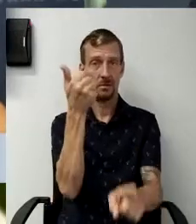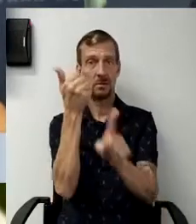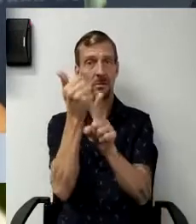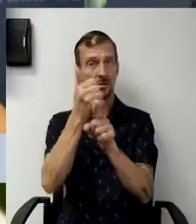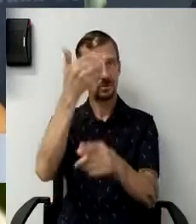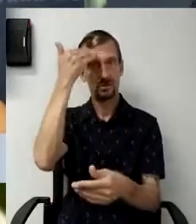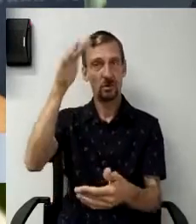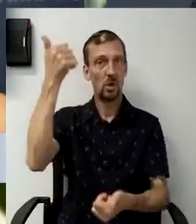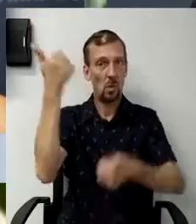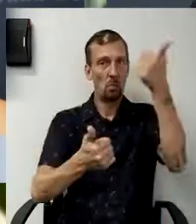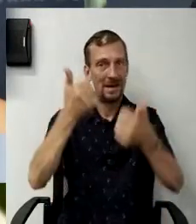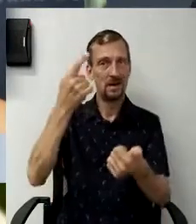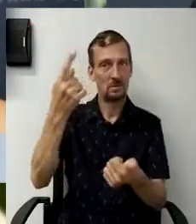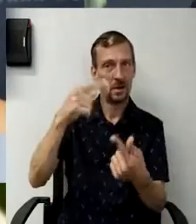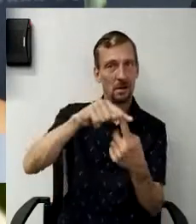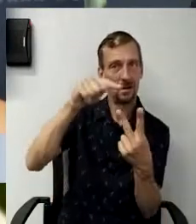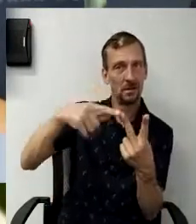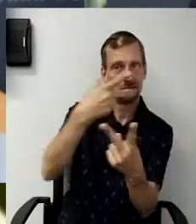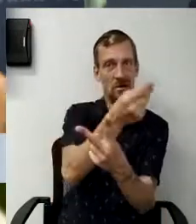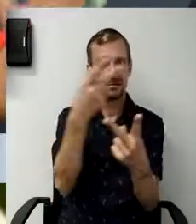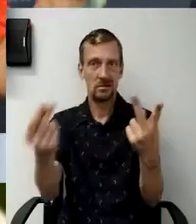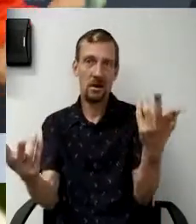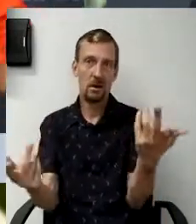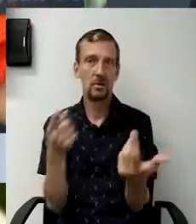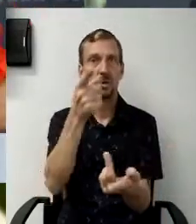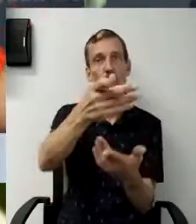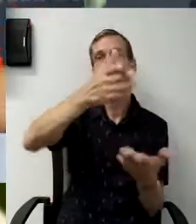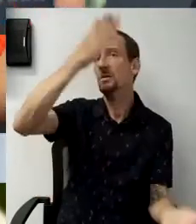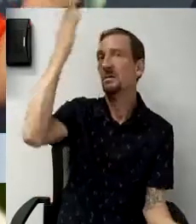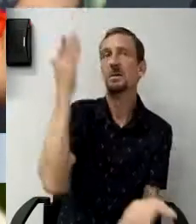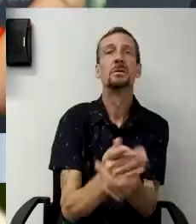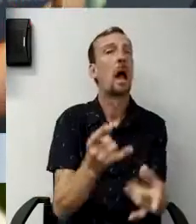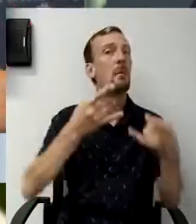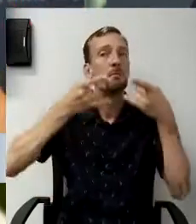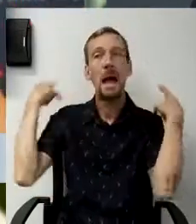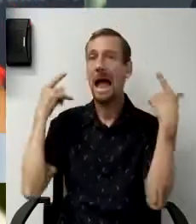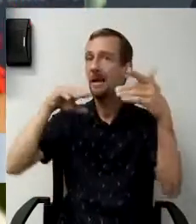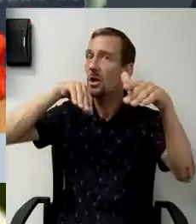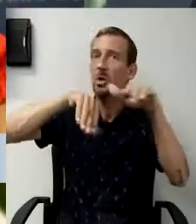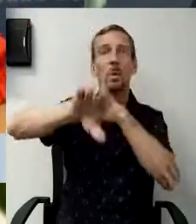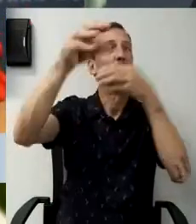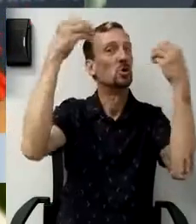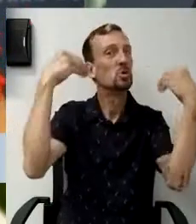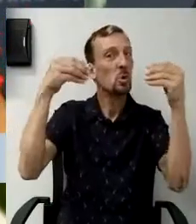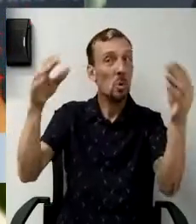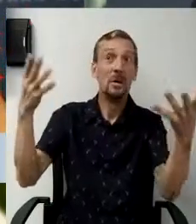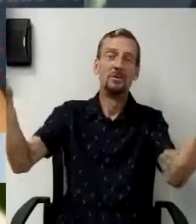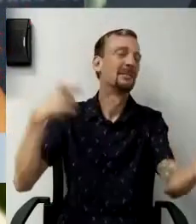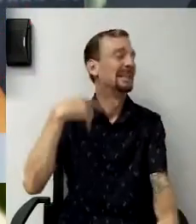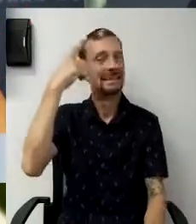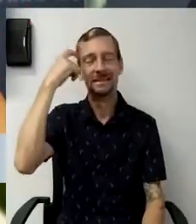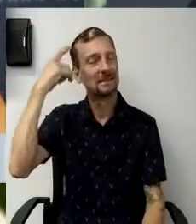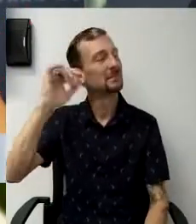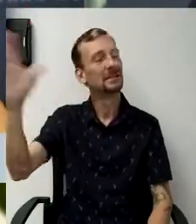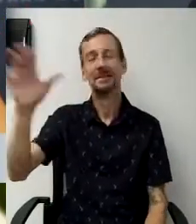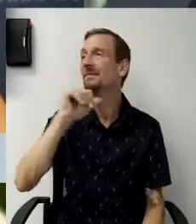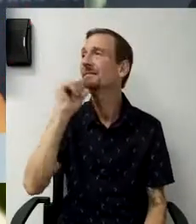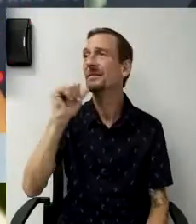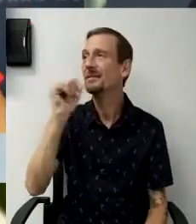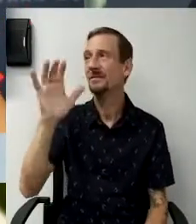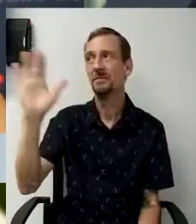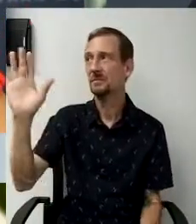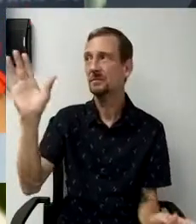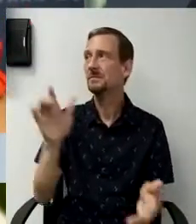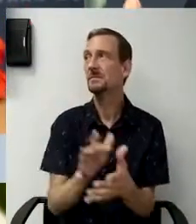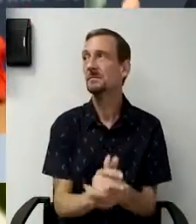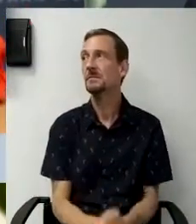placebo or So not. do they stop wearing a mask and just go into stores? I don't know that. I suspect not. I suspect